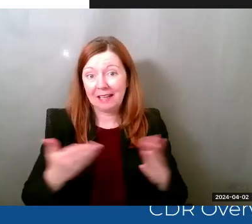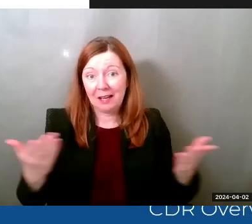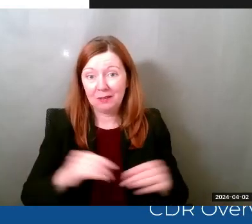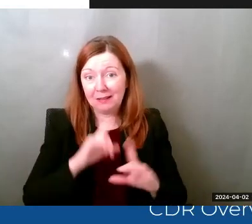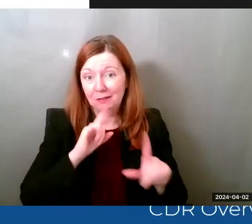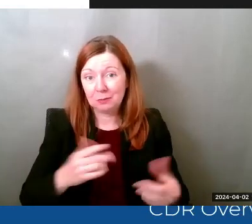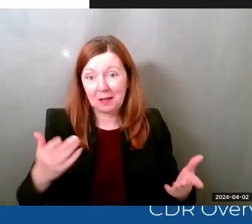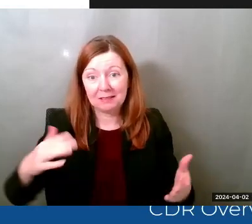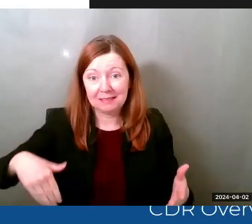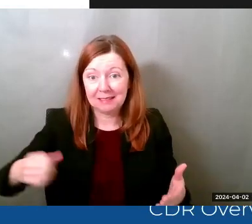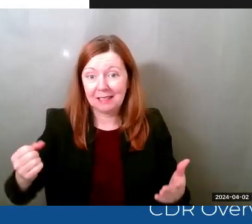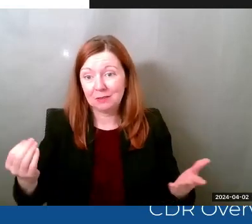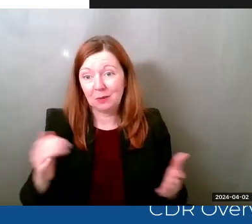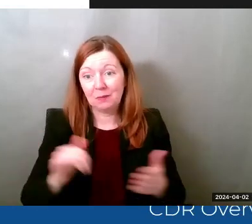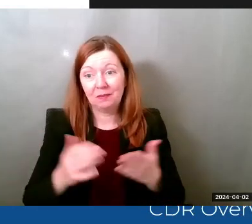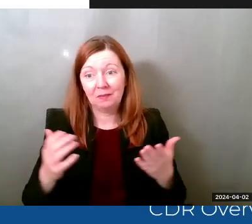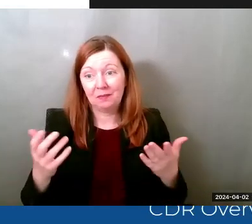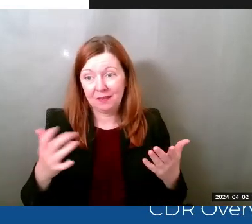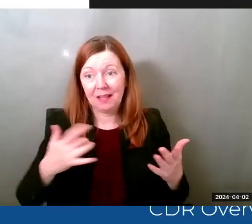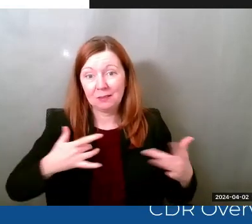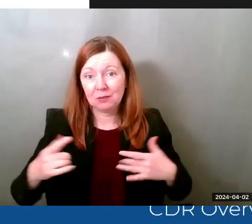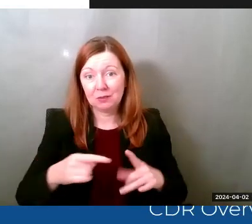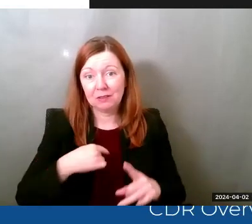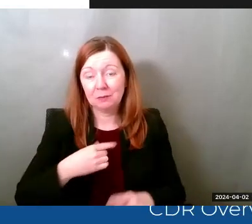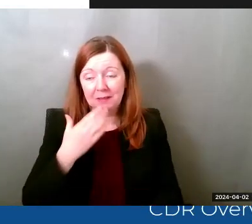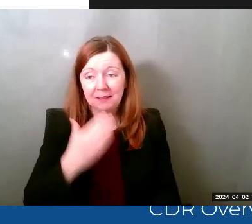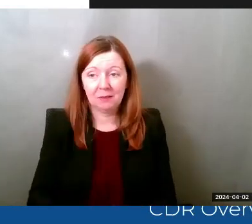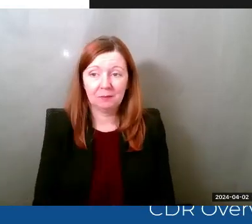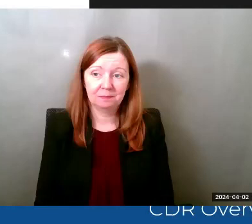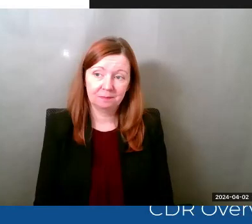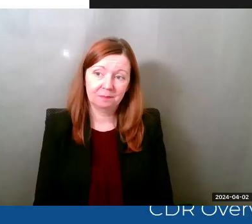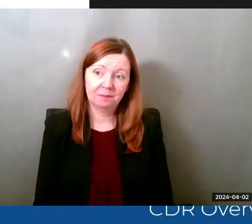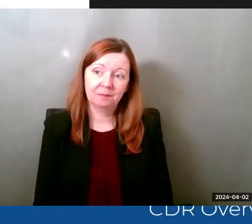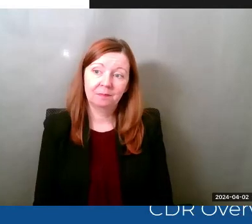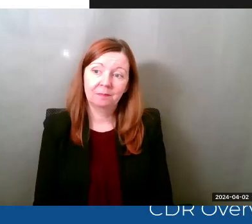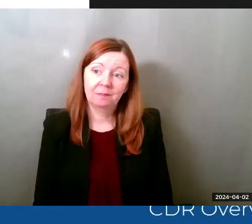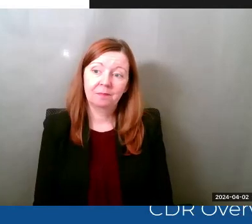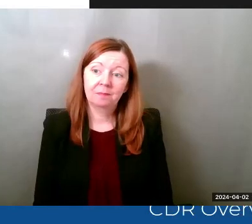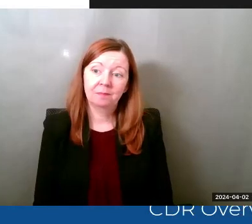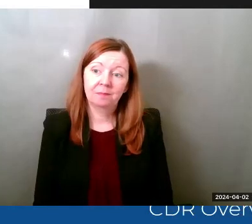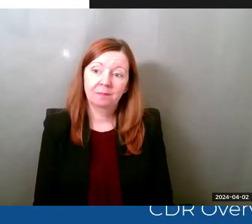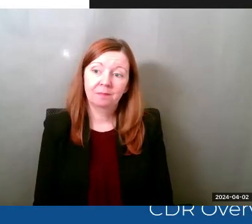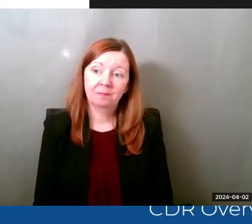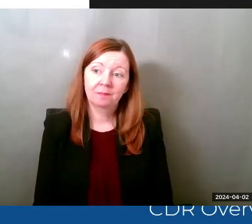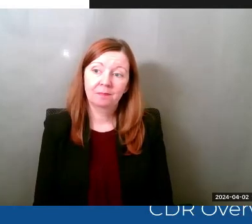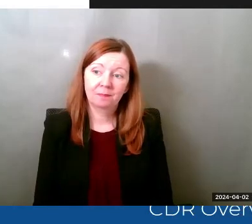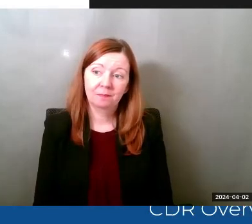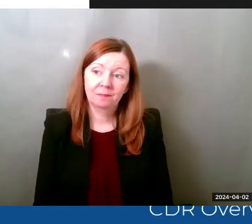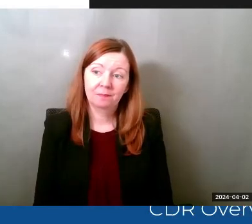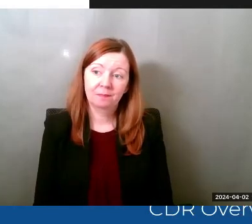their responses yet. So that is also concerning to me. Thank you. Thank you for your comments.